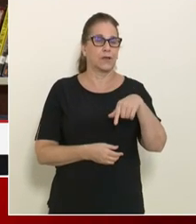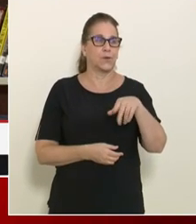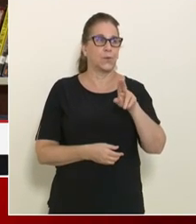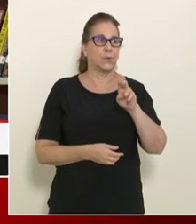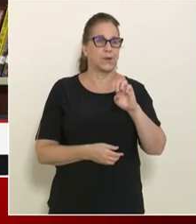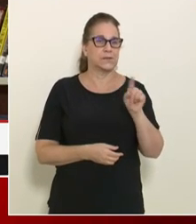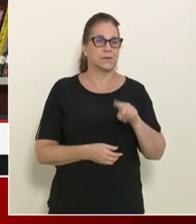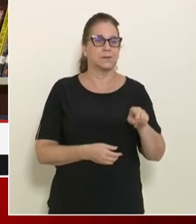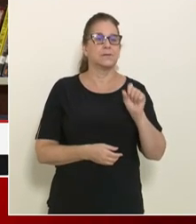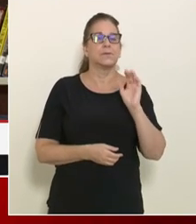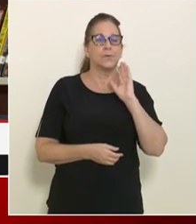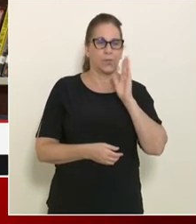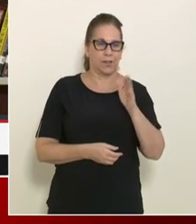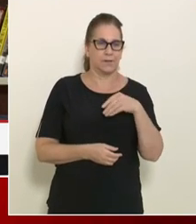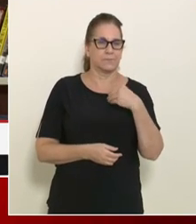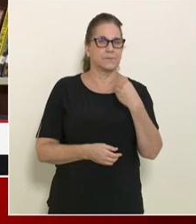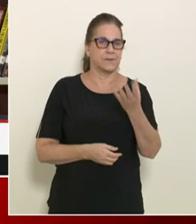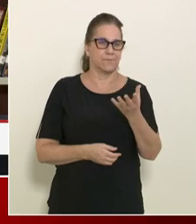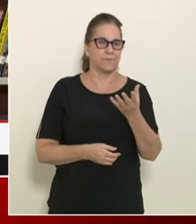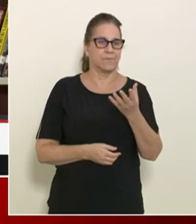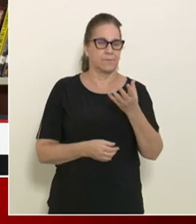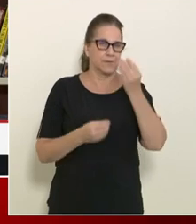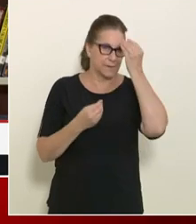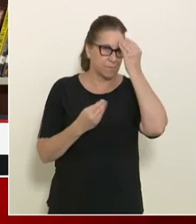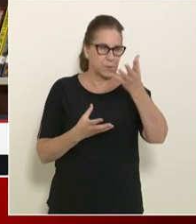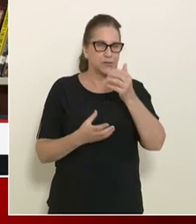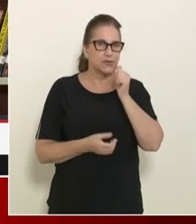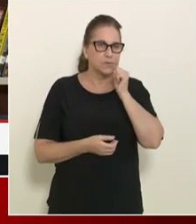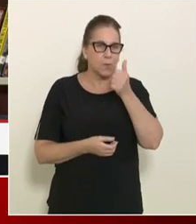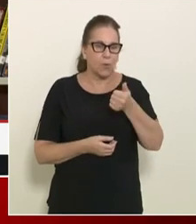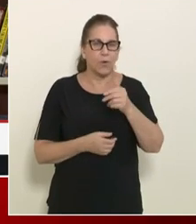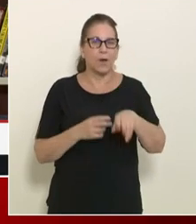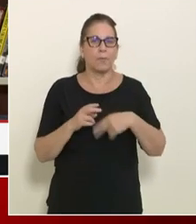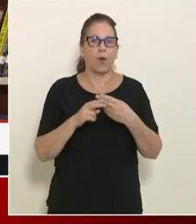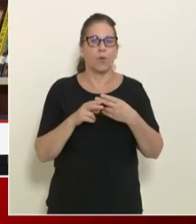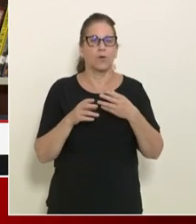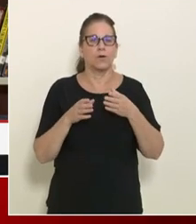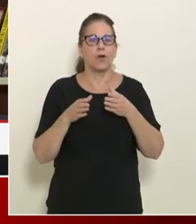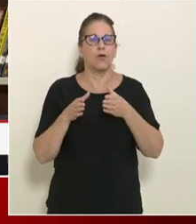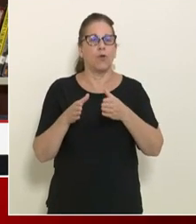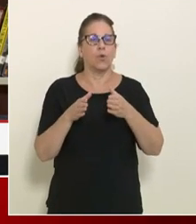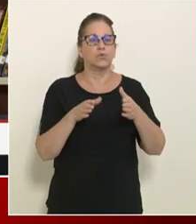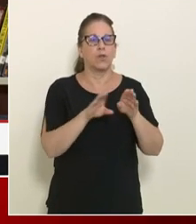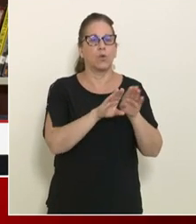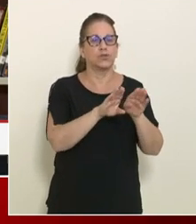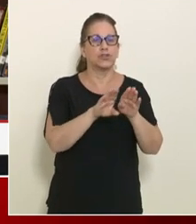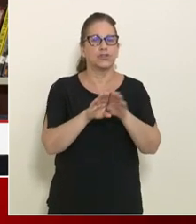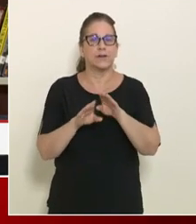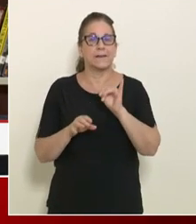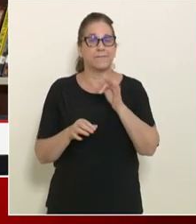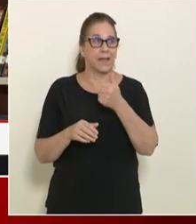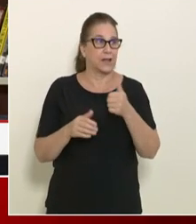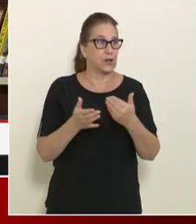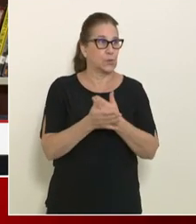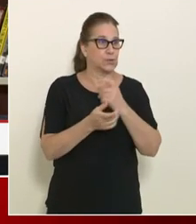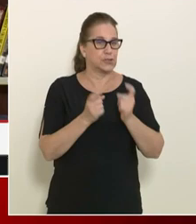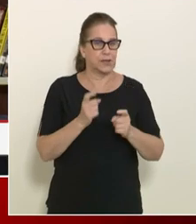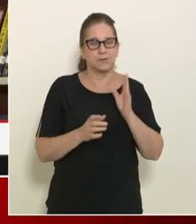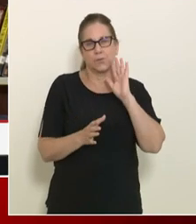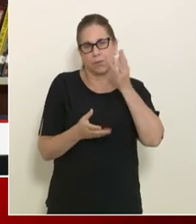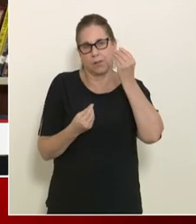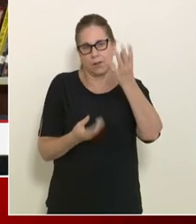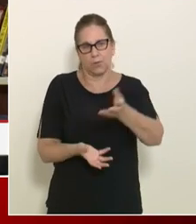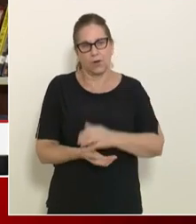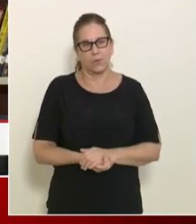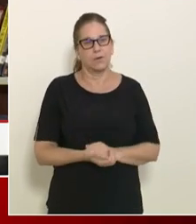to Friday, largely around road closures, or if something has changed about our posture. Thank you. I'd like to go back to the school's